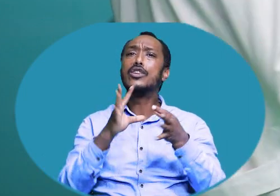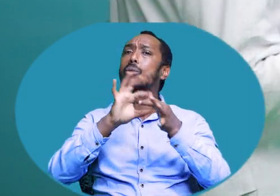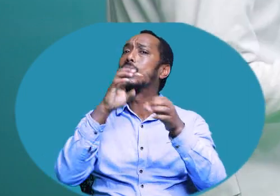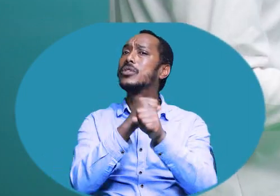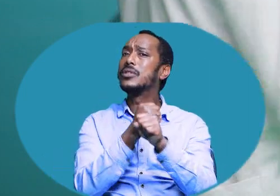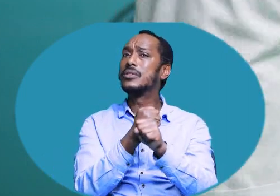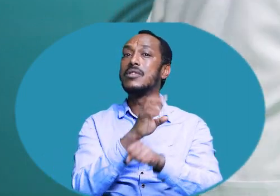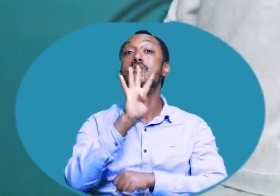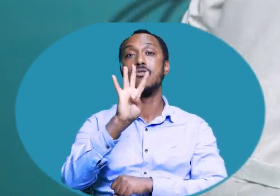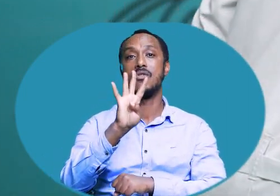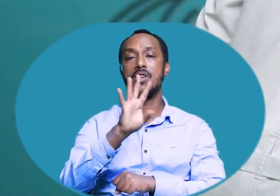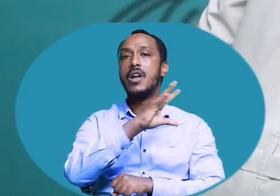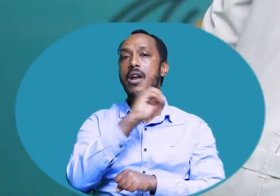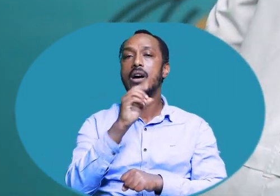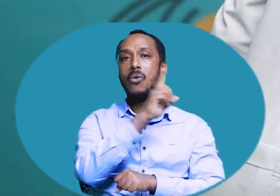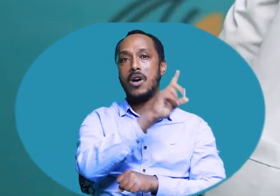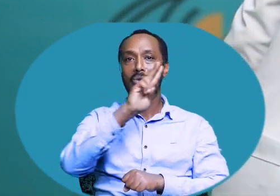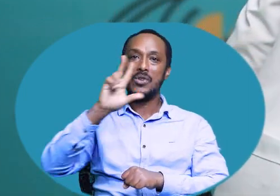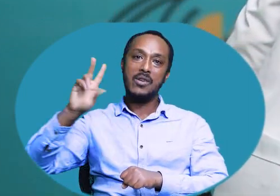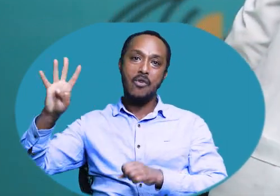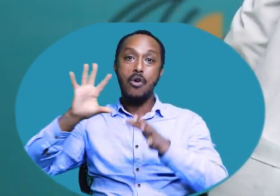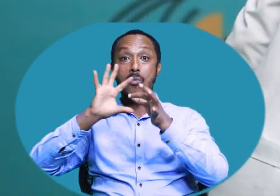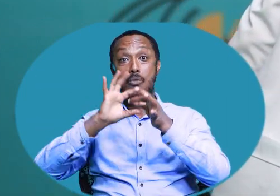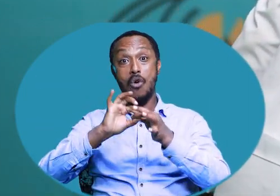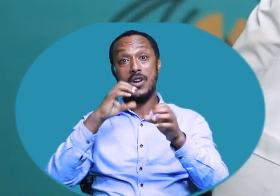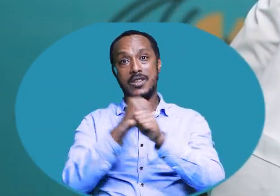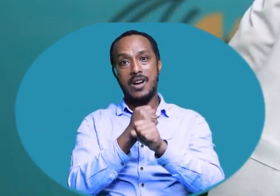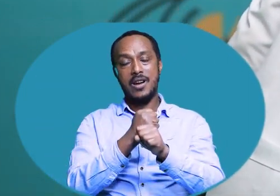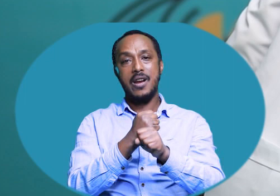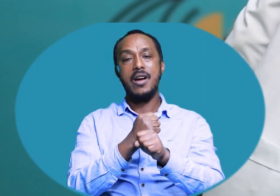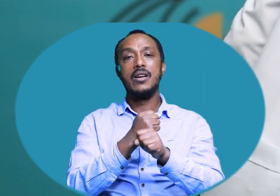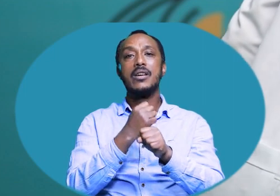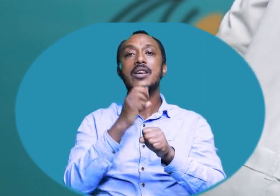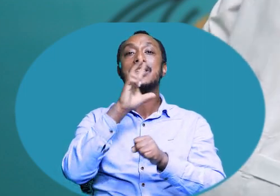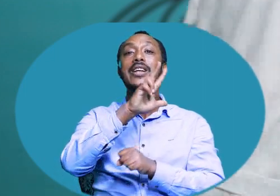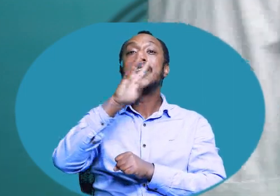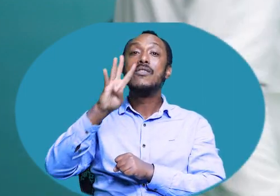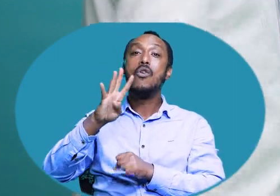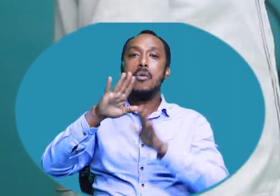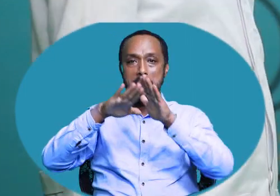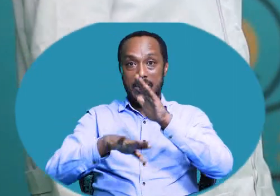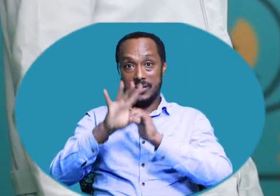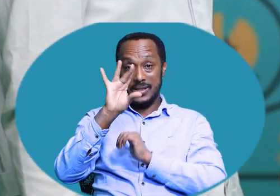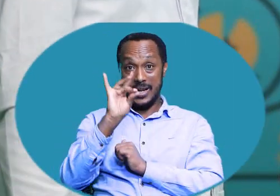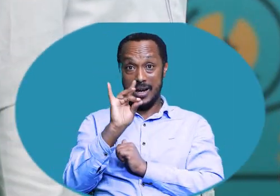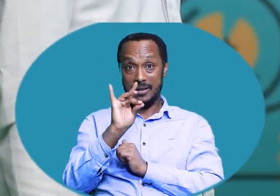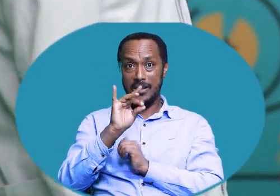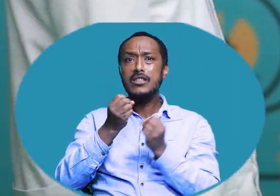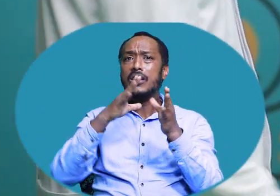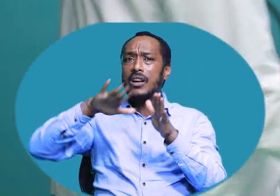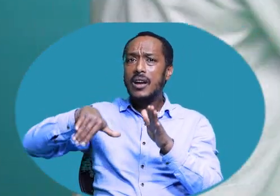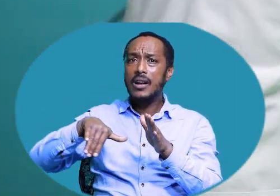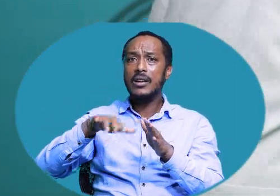Therefore, first forms a bond. 1, 2, 3, 4. How many bonds are formed?